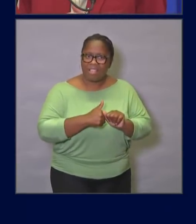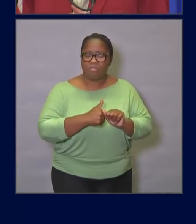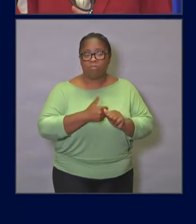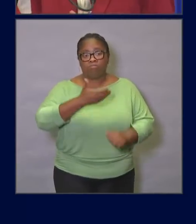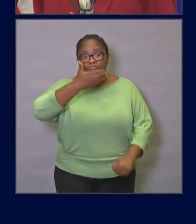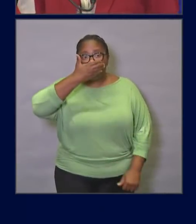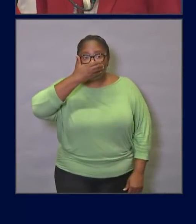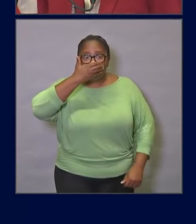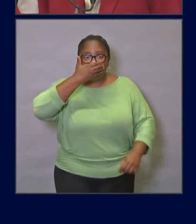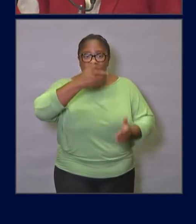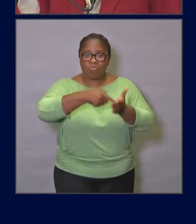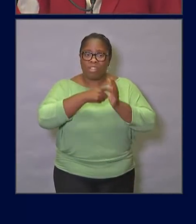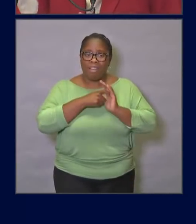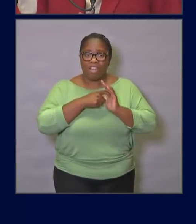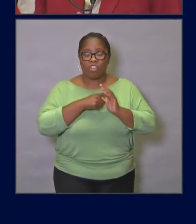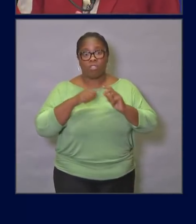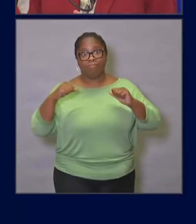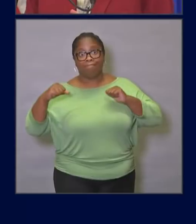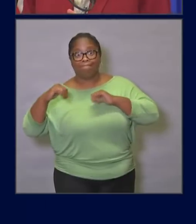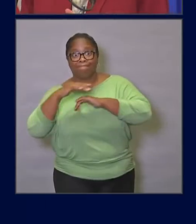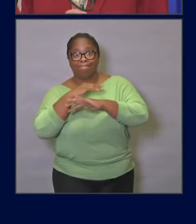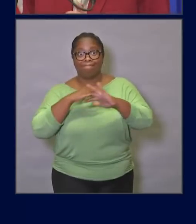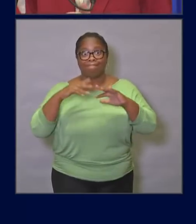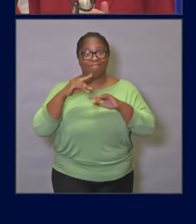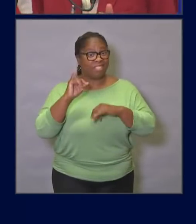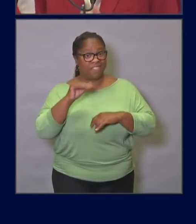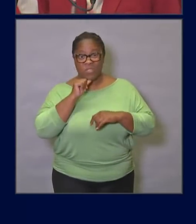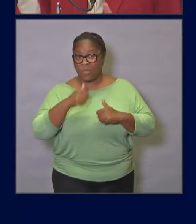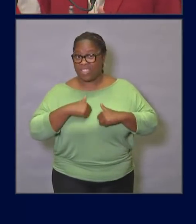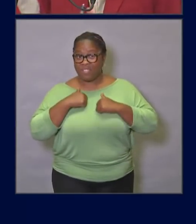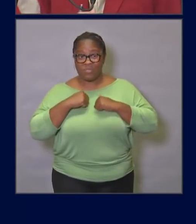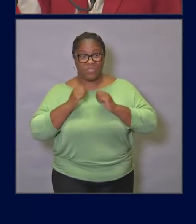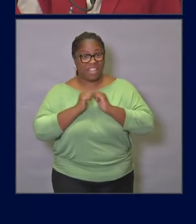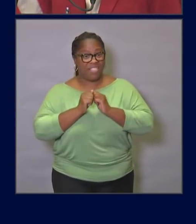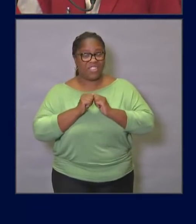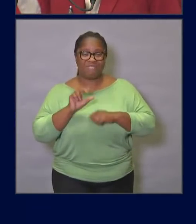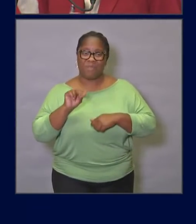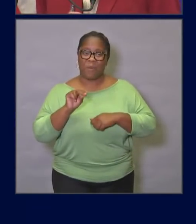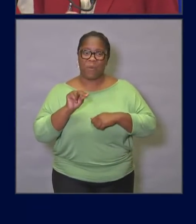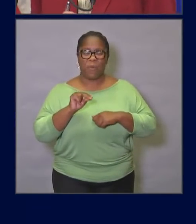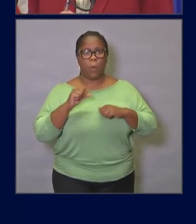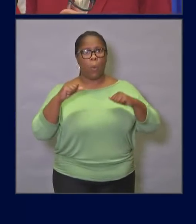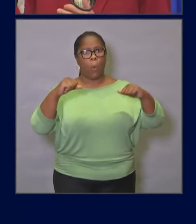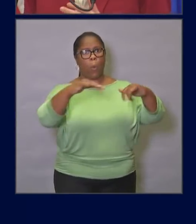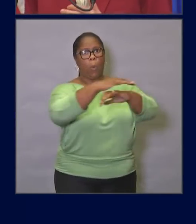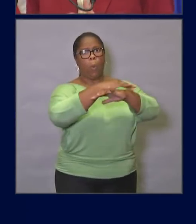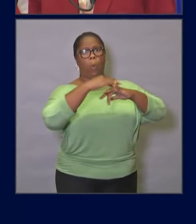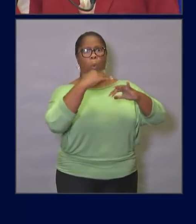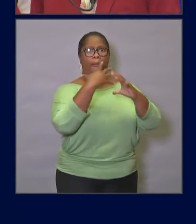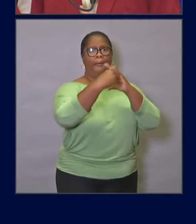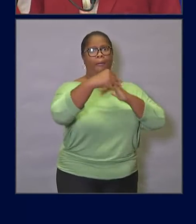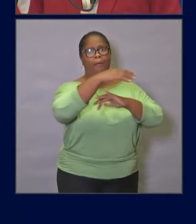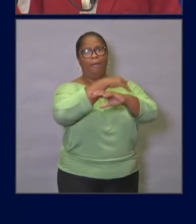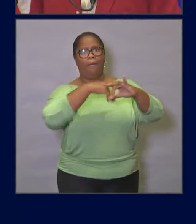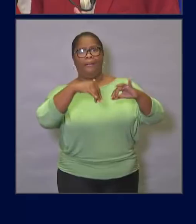really be gathering with people they don't live with, and they should avoid all crowded places. I know it's a difficult sacrifice,